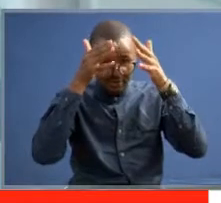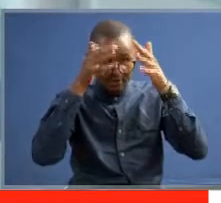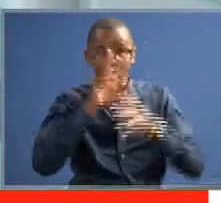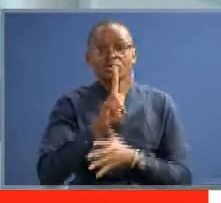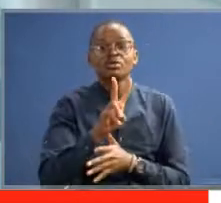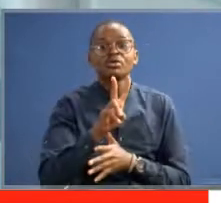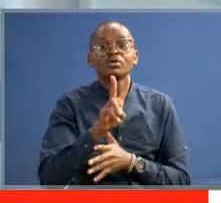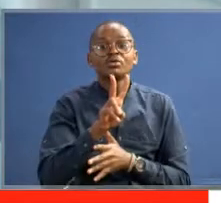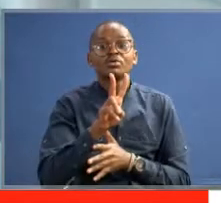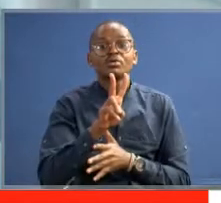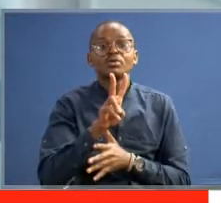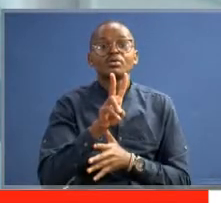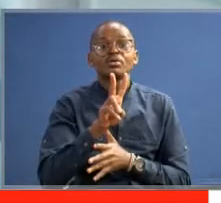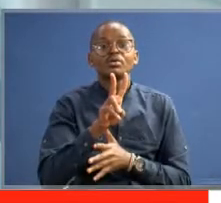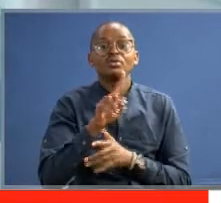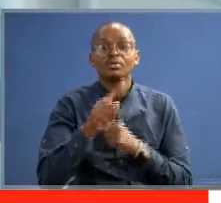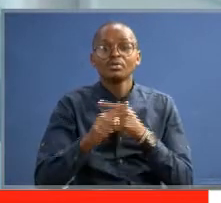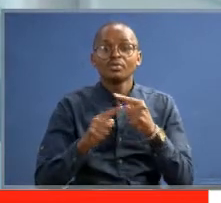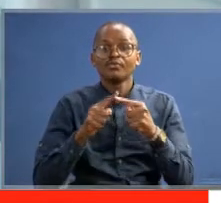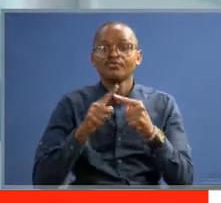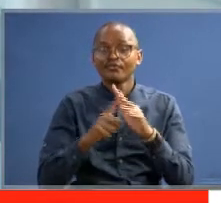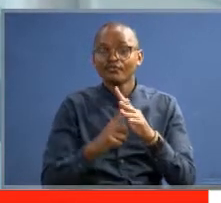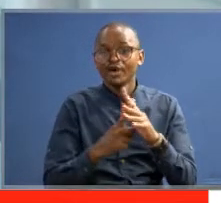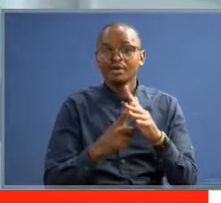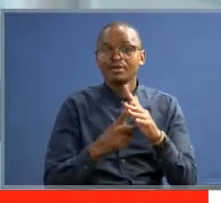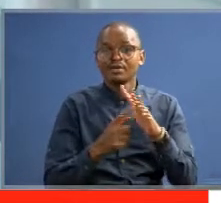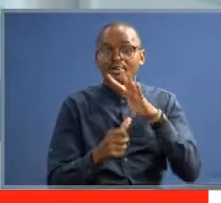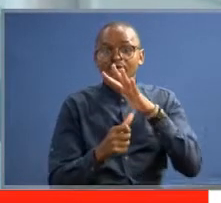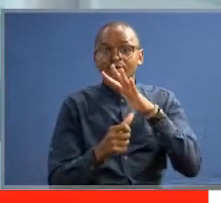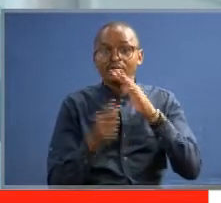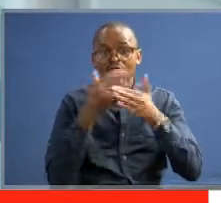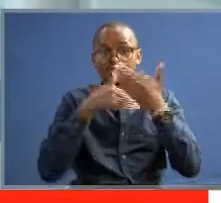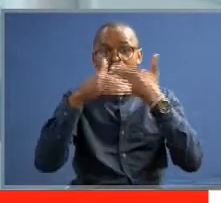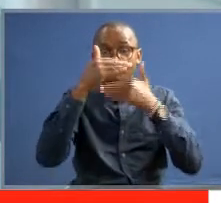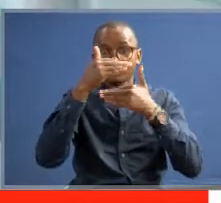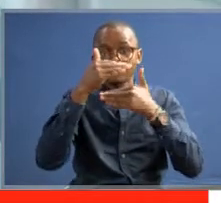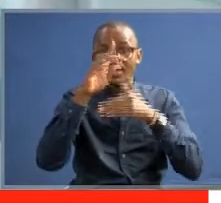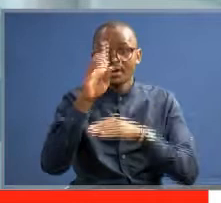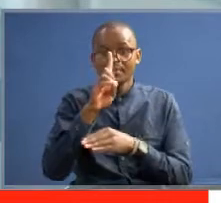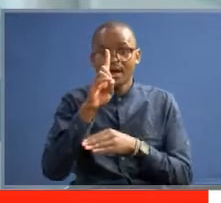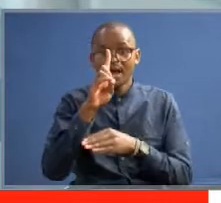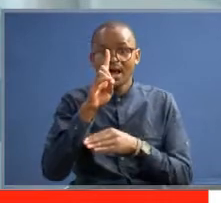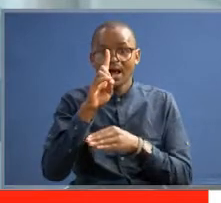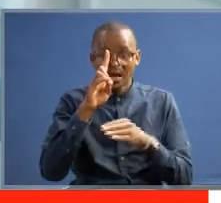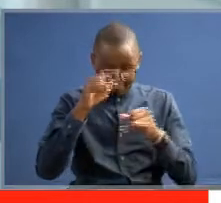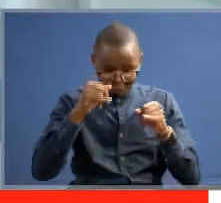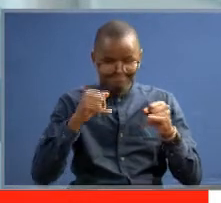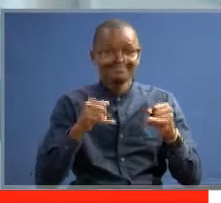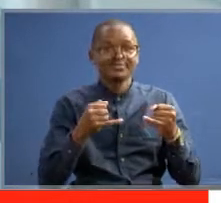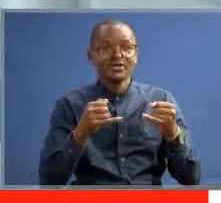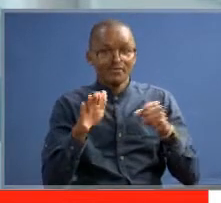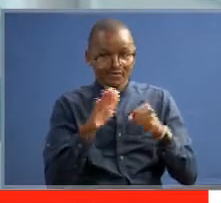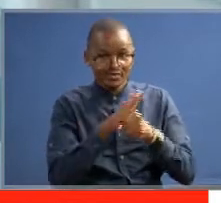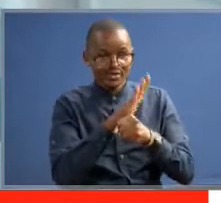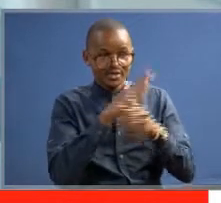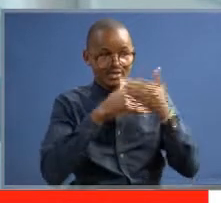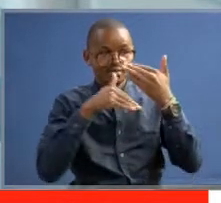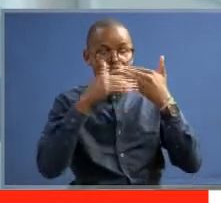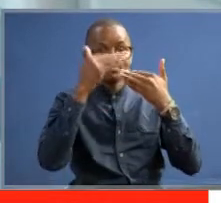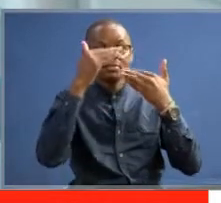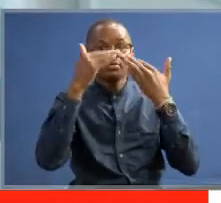twice. And when it was first under the University of Nairobi, and later on when it was a fully fledged